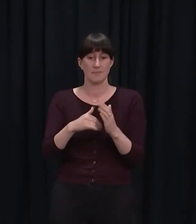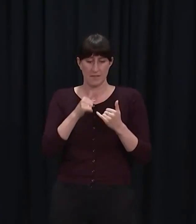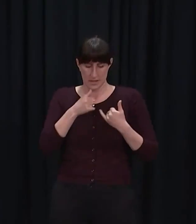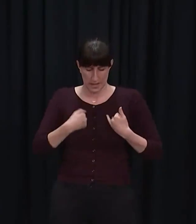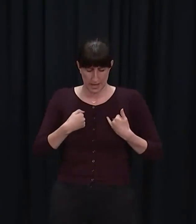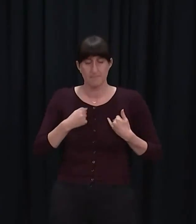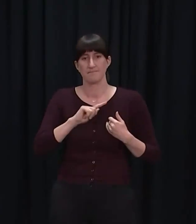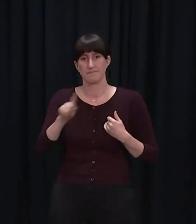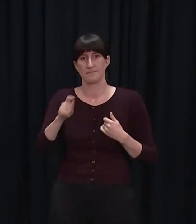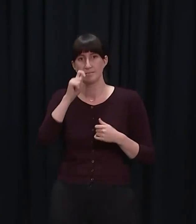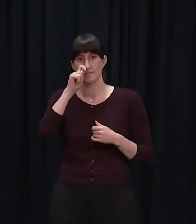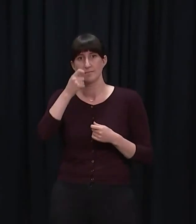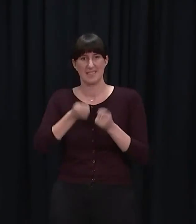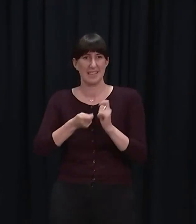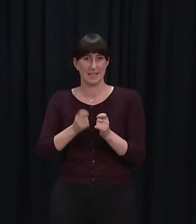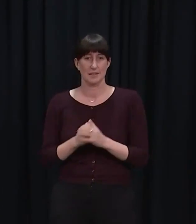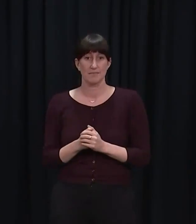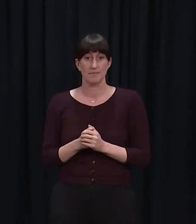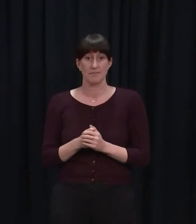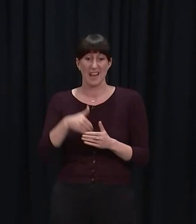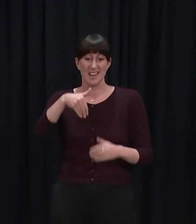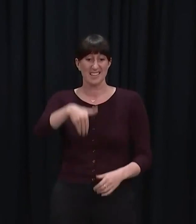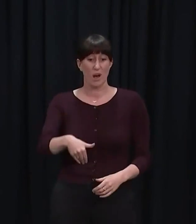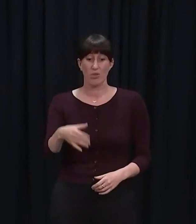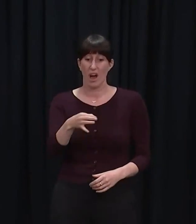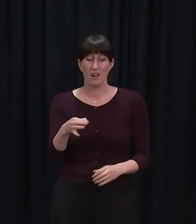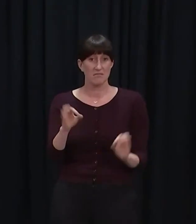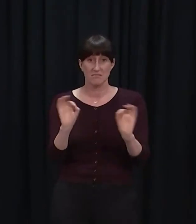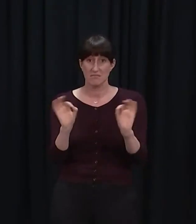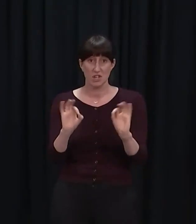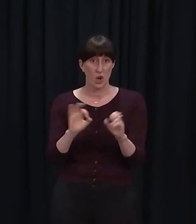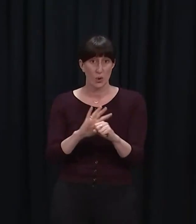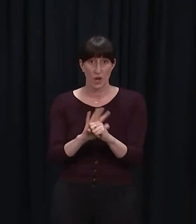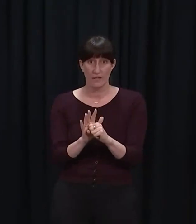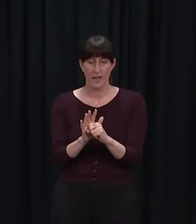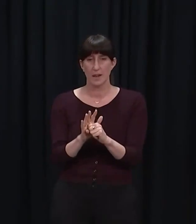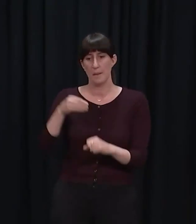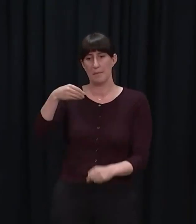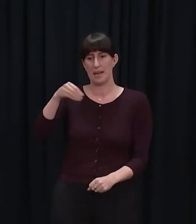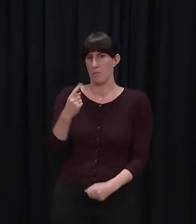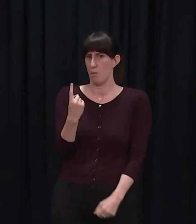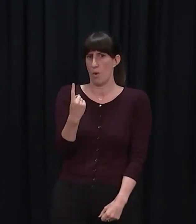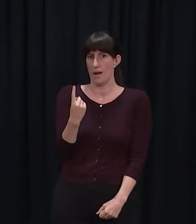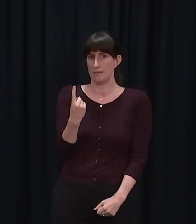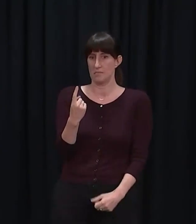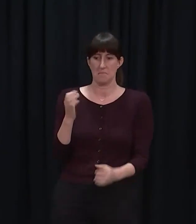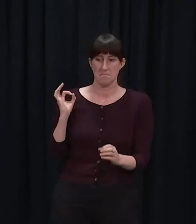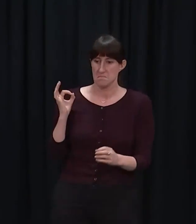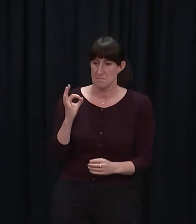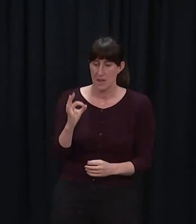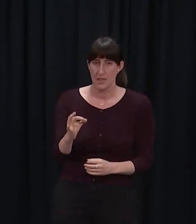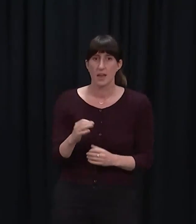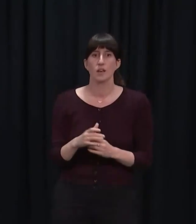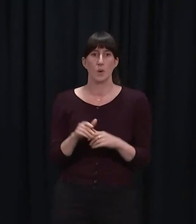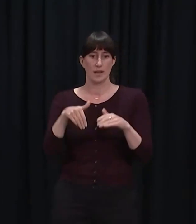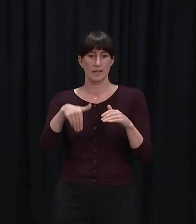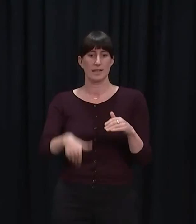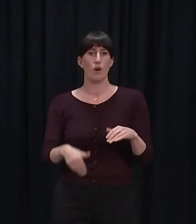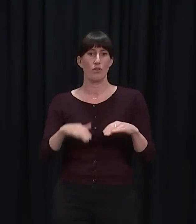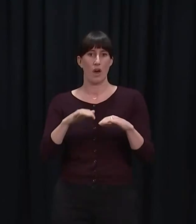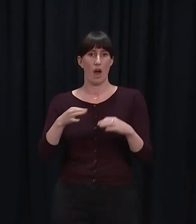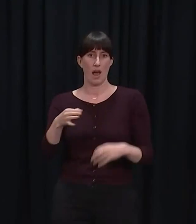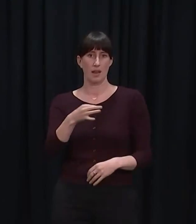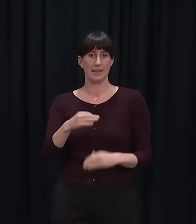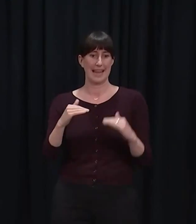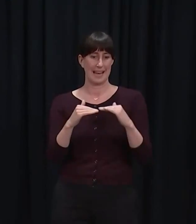South Island following the positive case in Blenheim on Friday, and the South Island remains at alert level 2. Again, we want everyone in the South